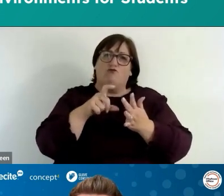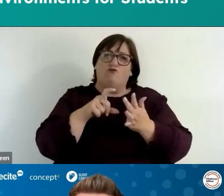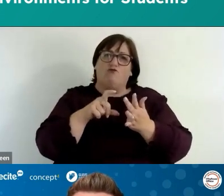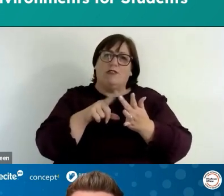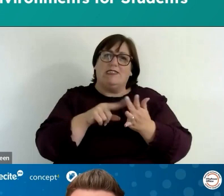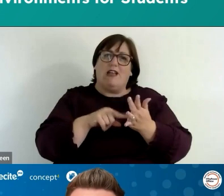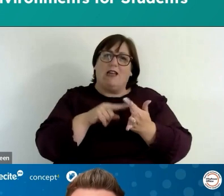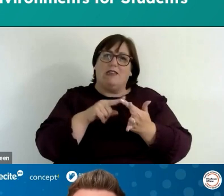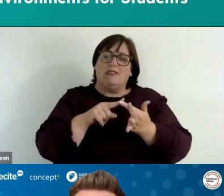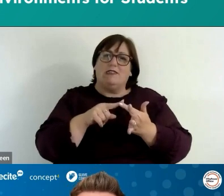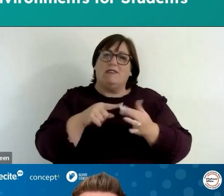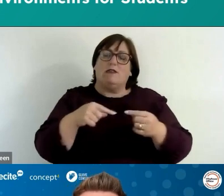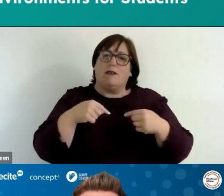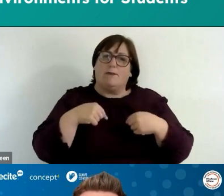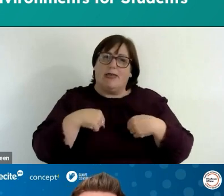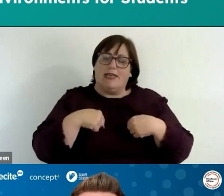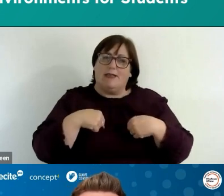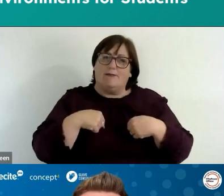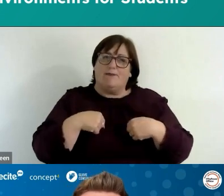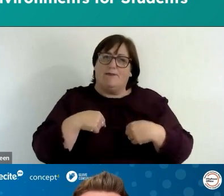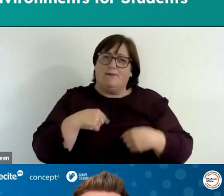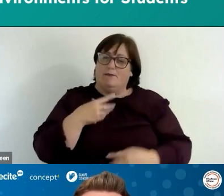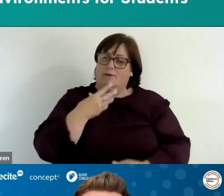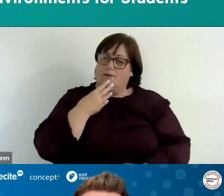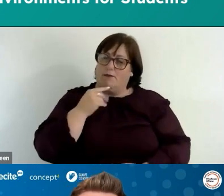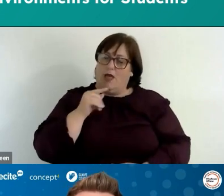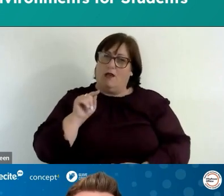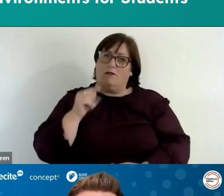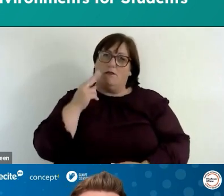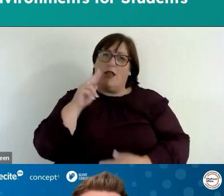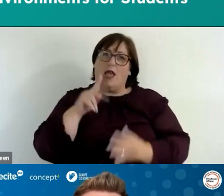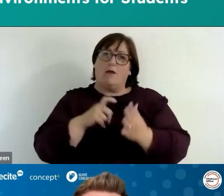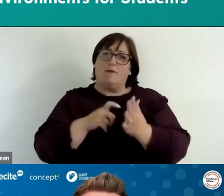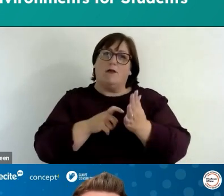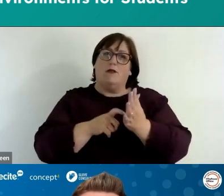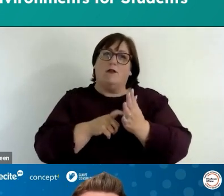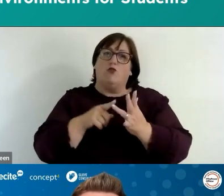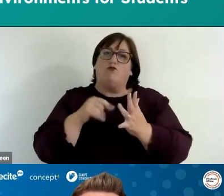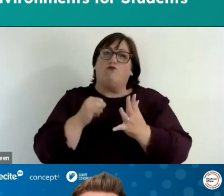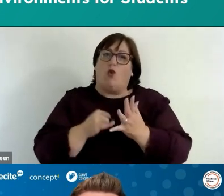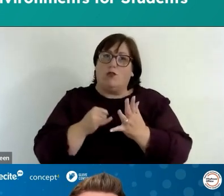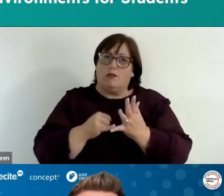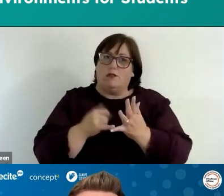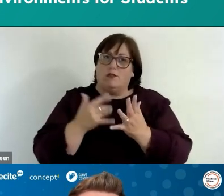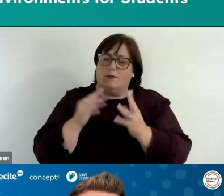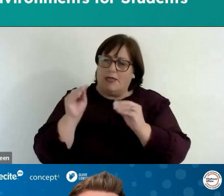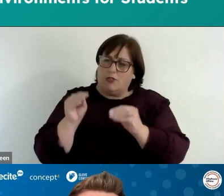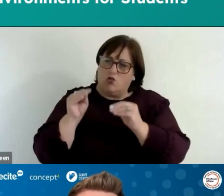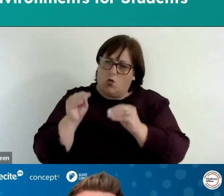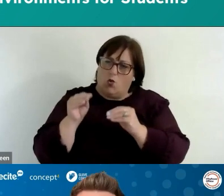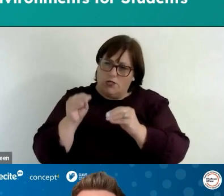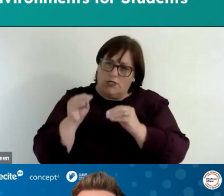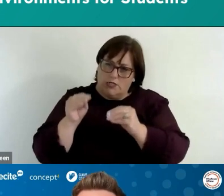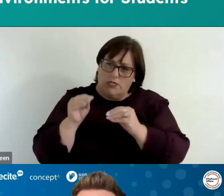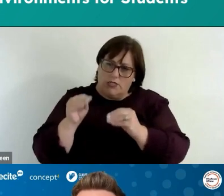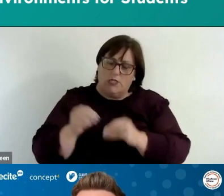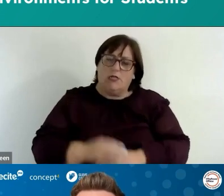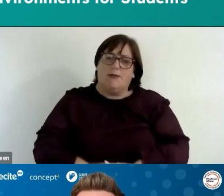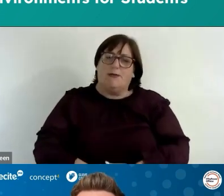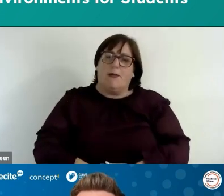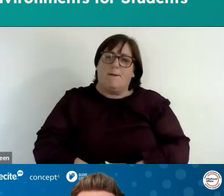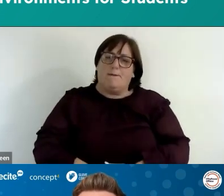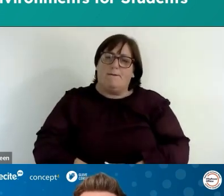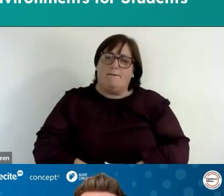and was talking in a presentation on a board, and someone found out a few mistakes on the board and